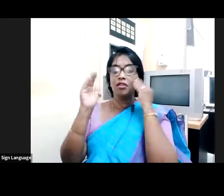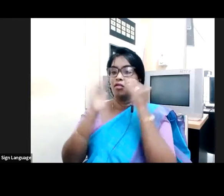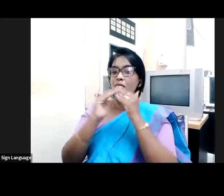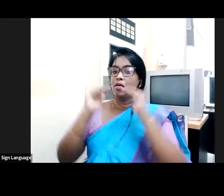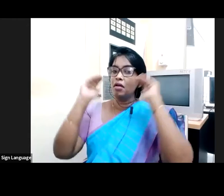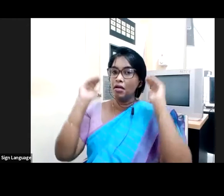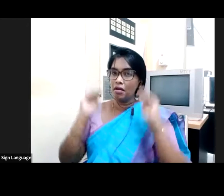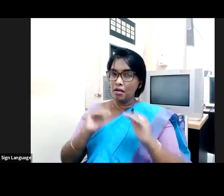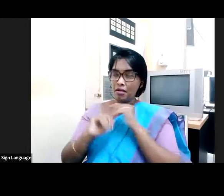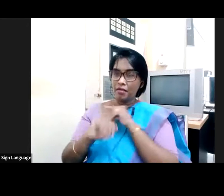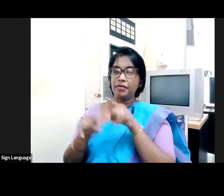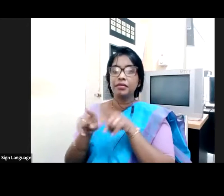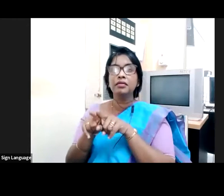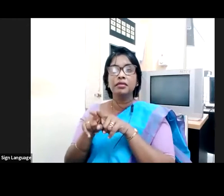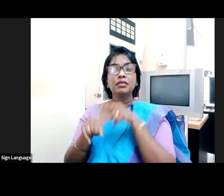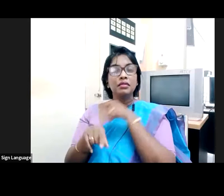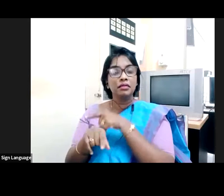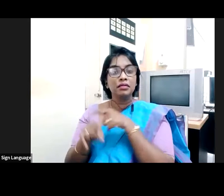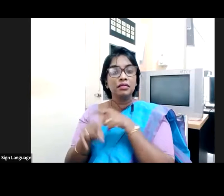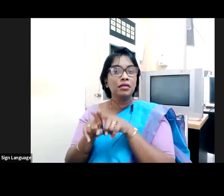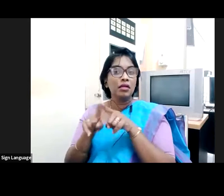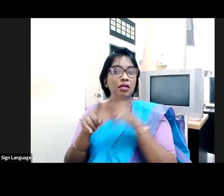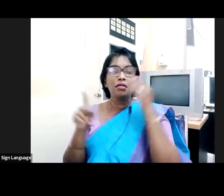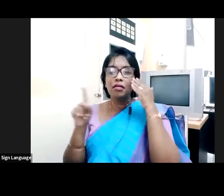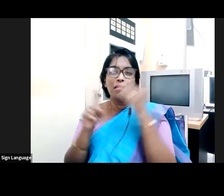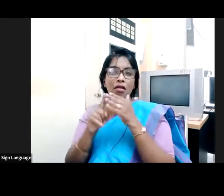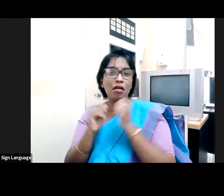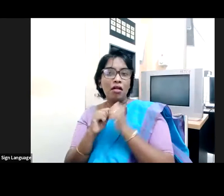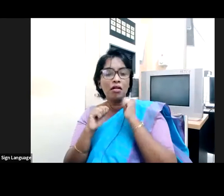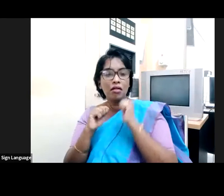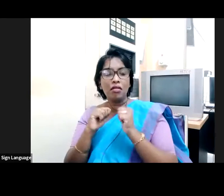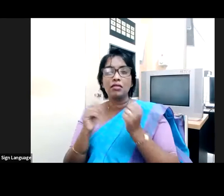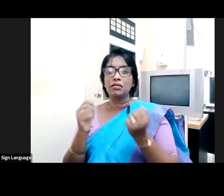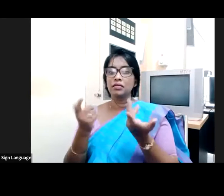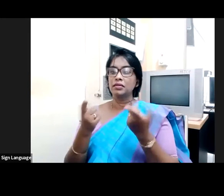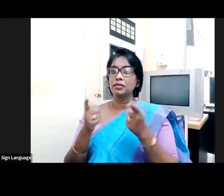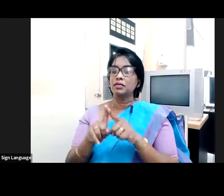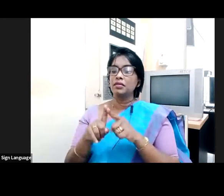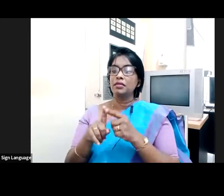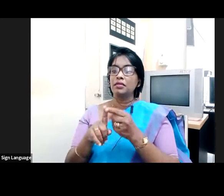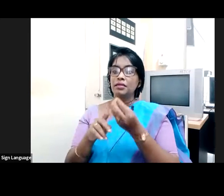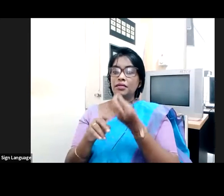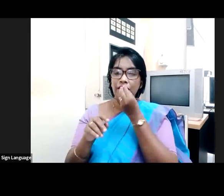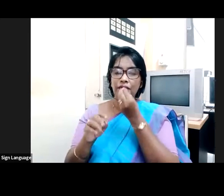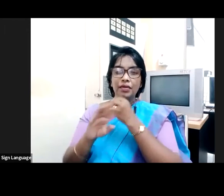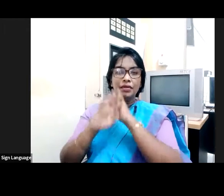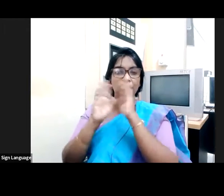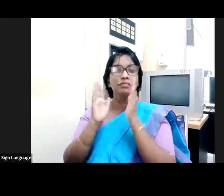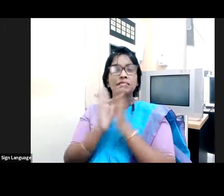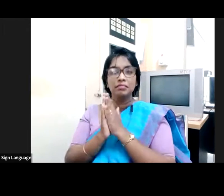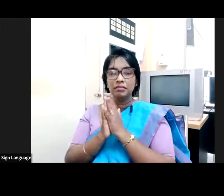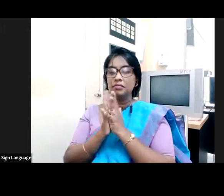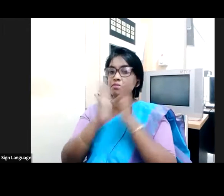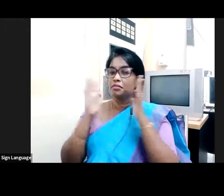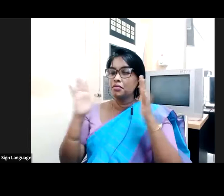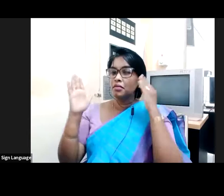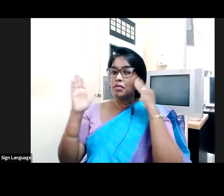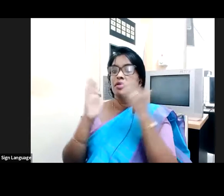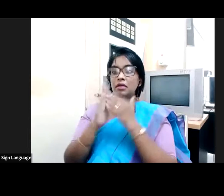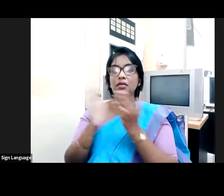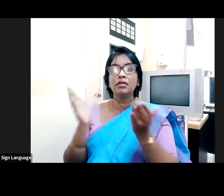suffering. You go into the simple food system, we suffer because we do not have a food